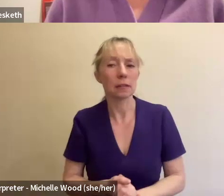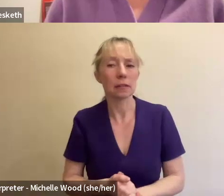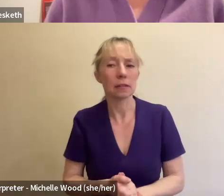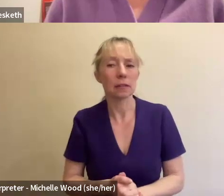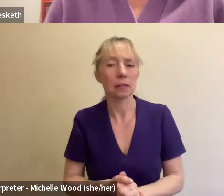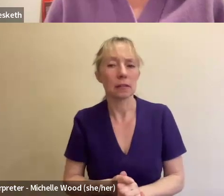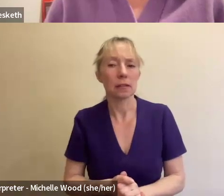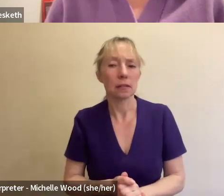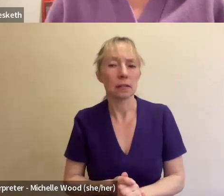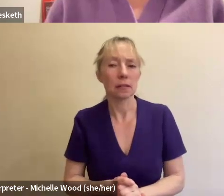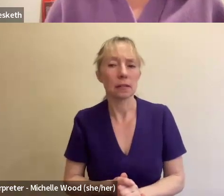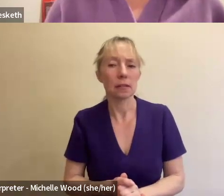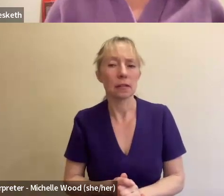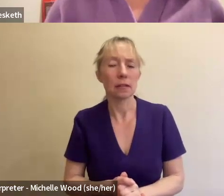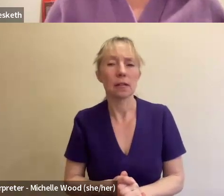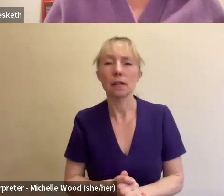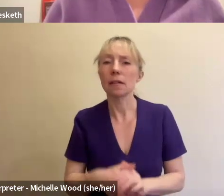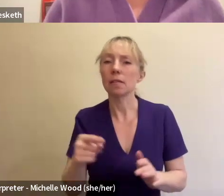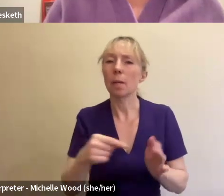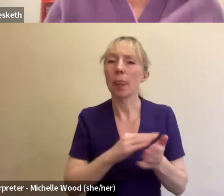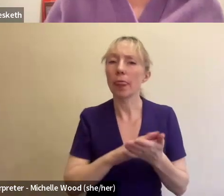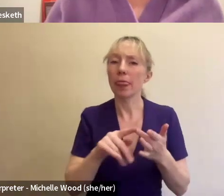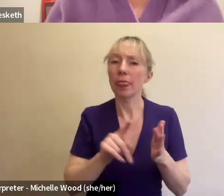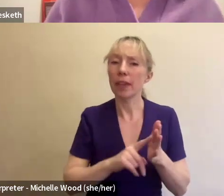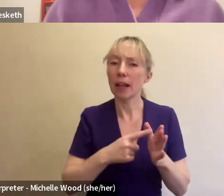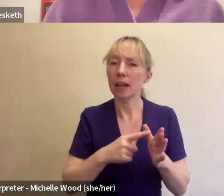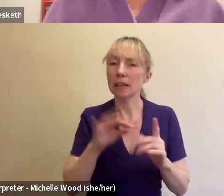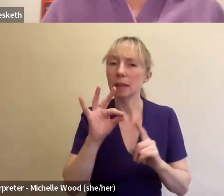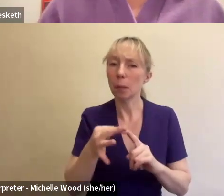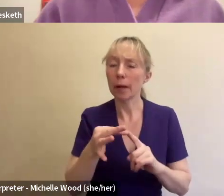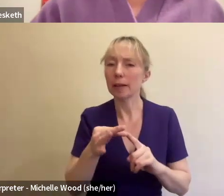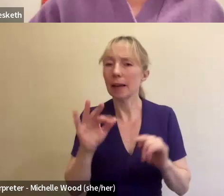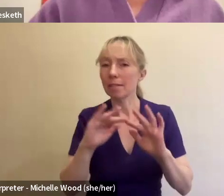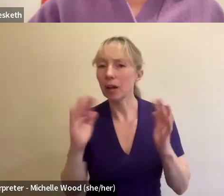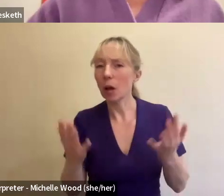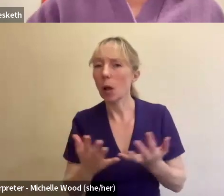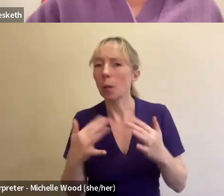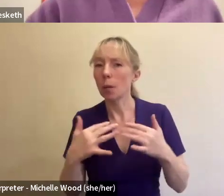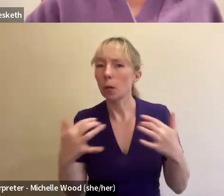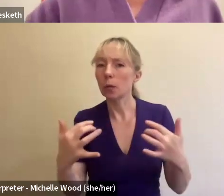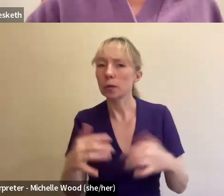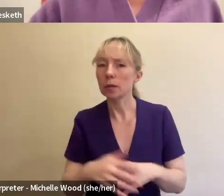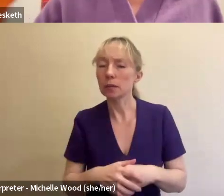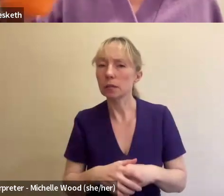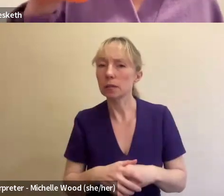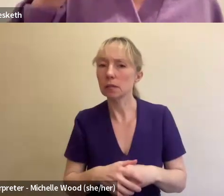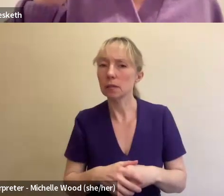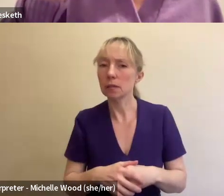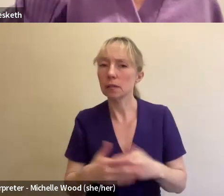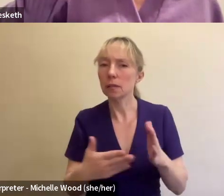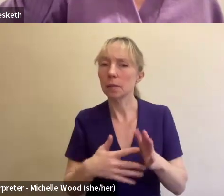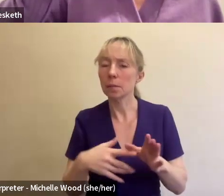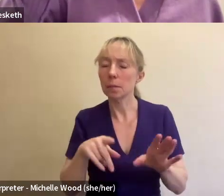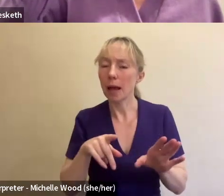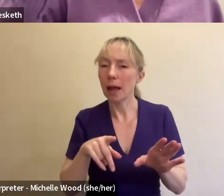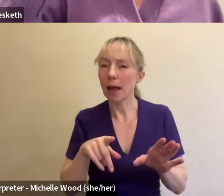taking off from Tila's point of, having a global audience. May's entire chapbook is